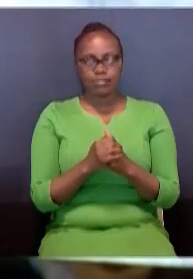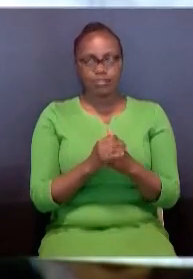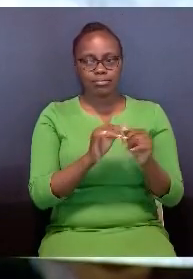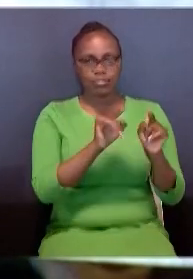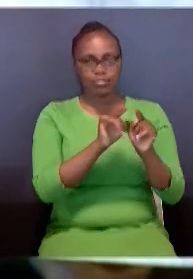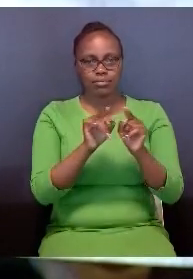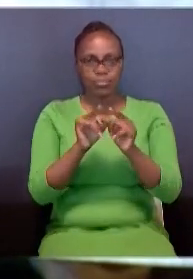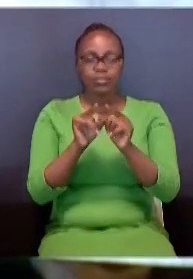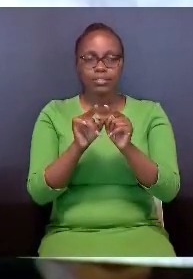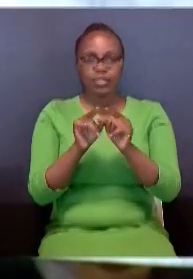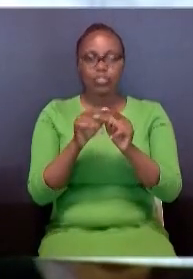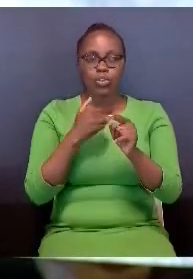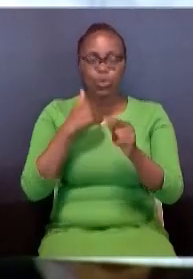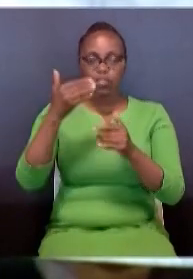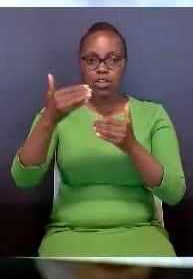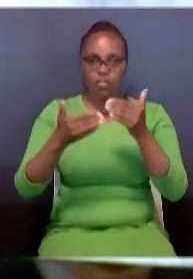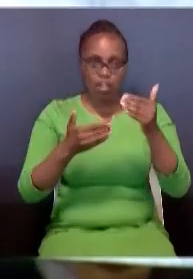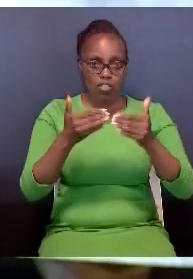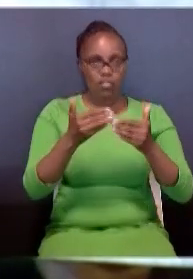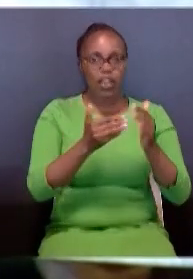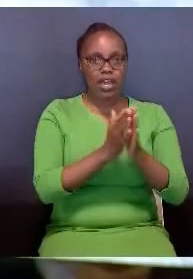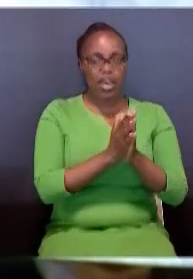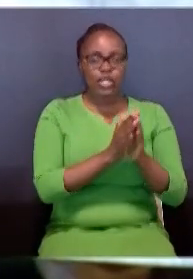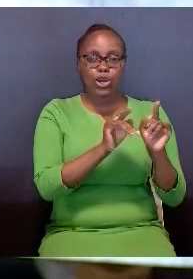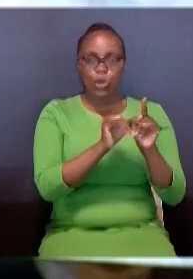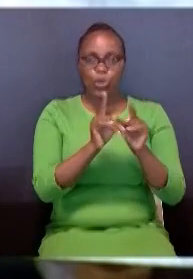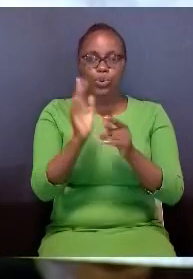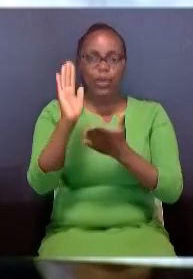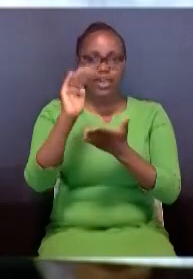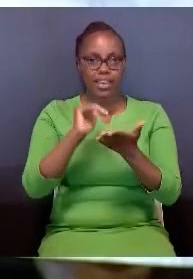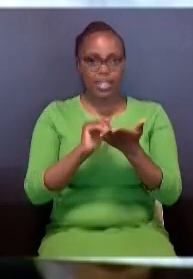Before I proceed, I want to thank again